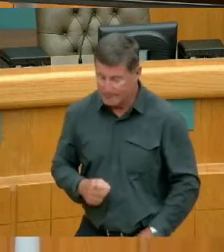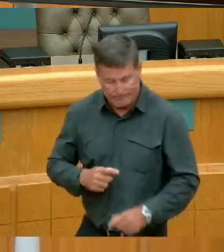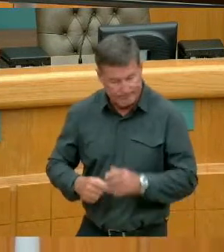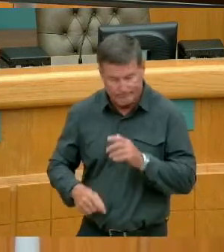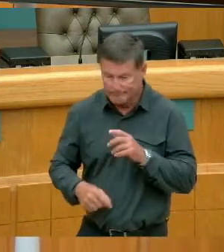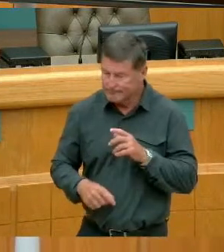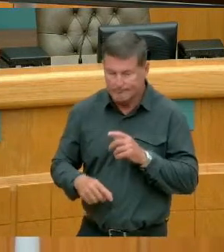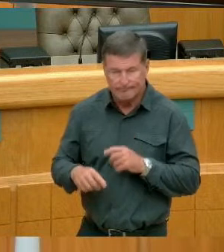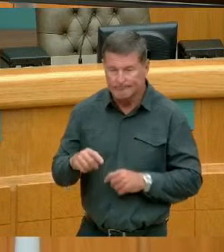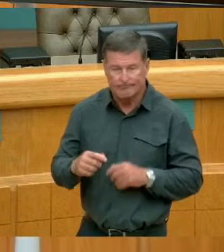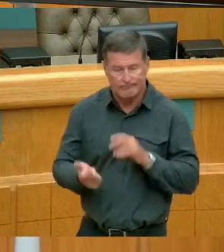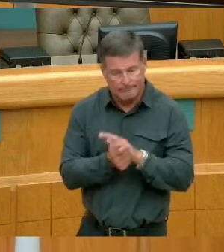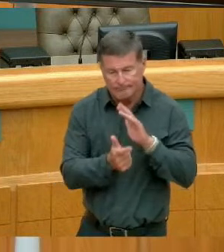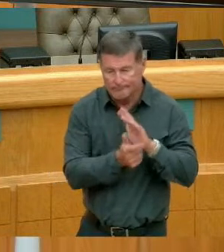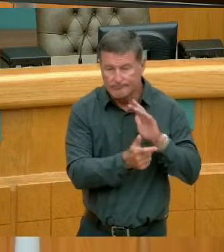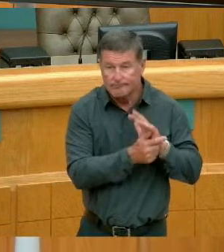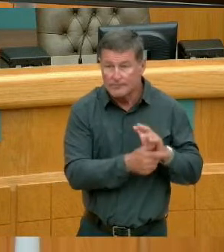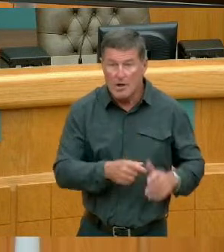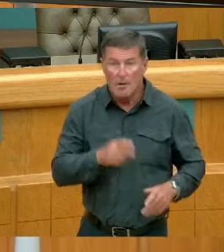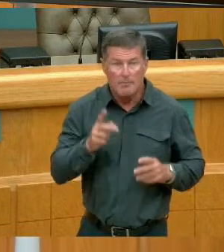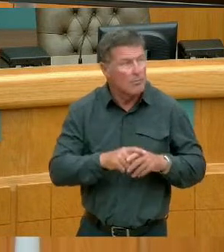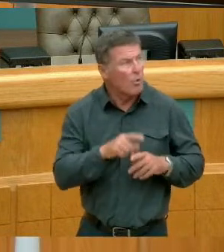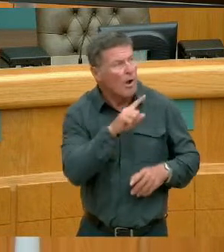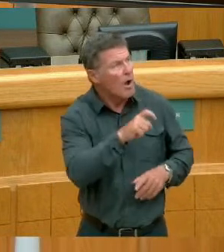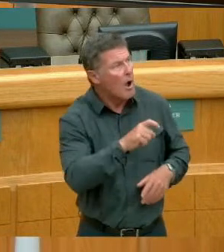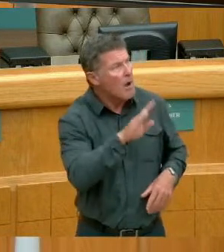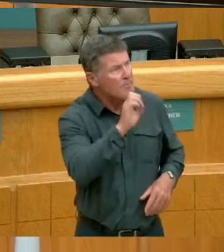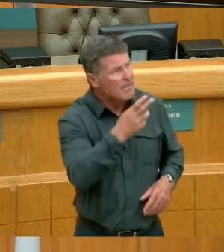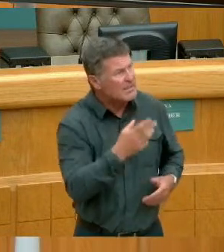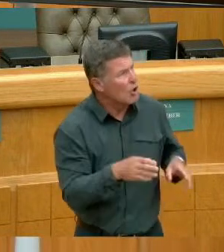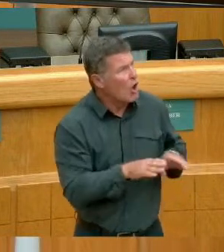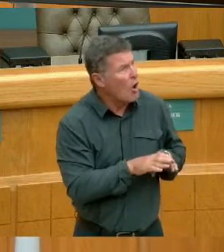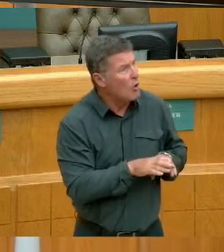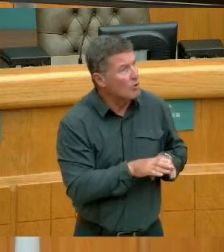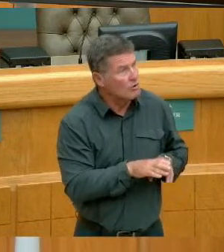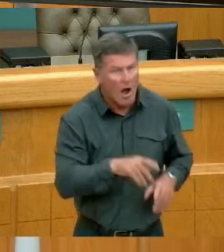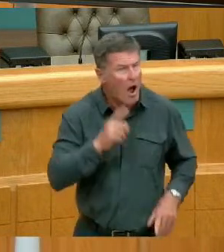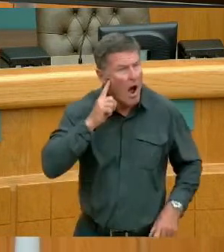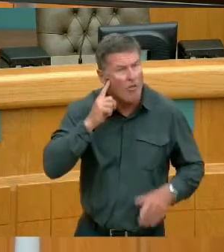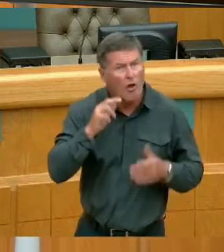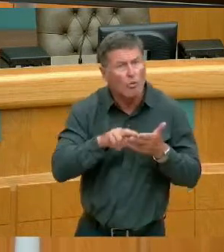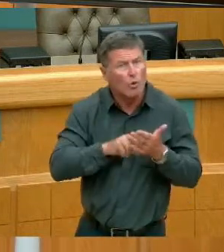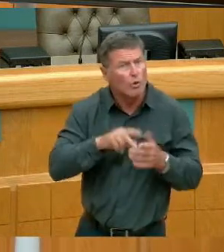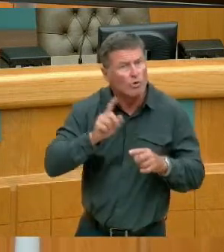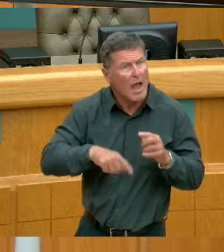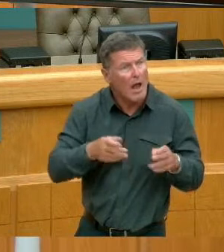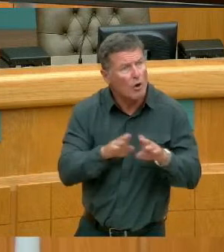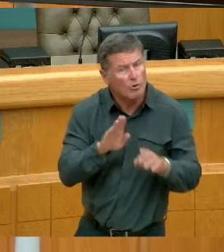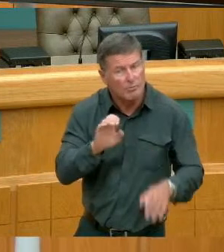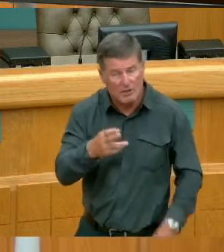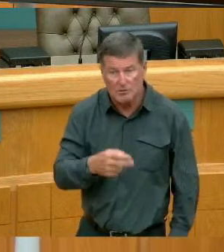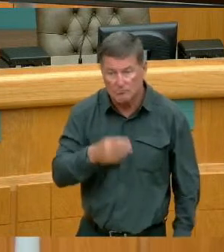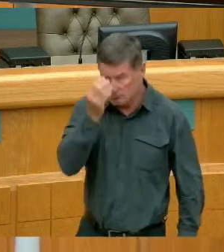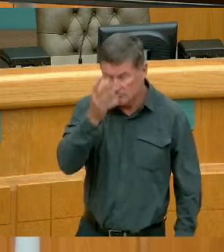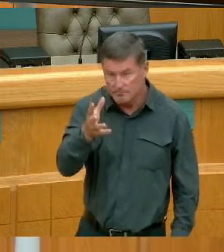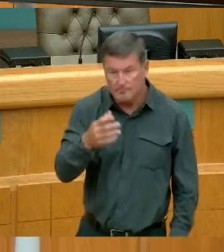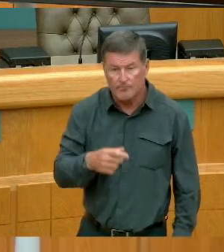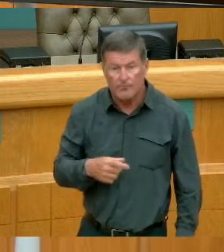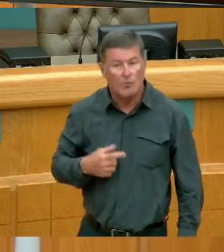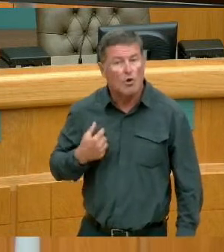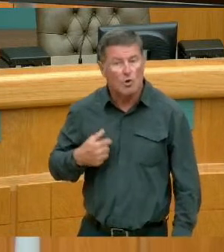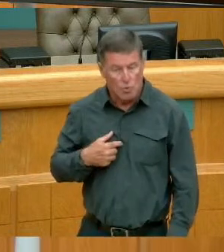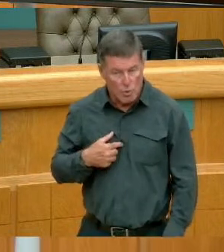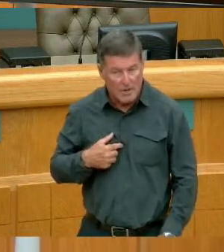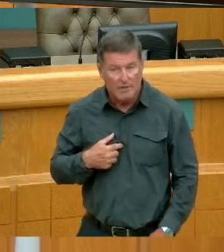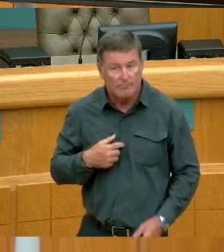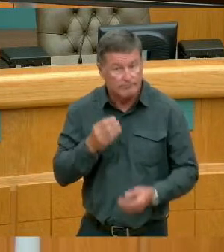get a lot of questions. Are your beaches closed? I thought you said you couldn't close the beaches, Barbara. Well, let me say to you that we have been working,